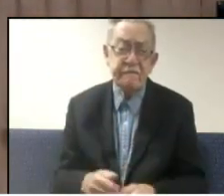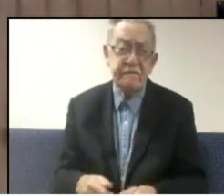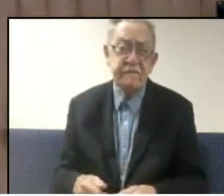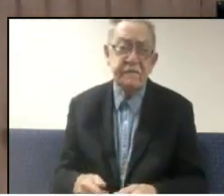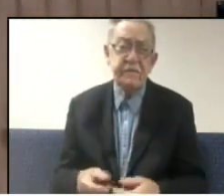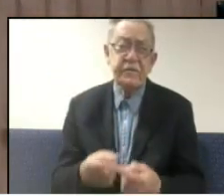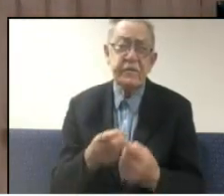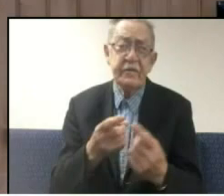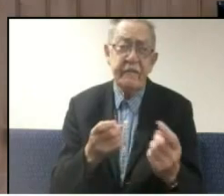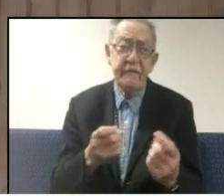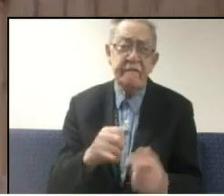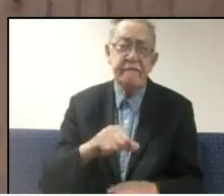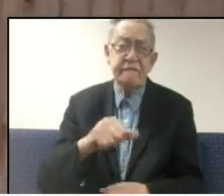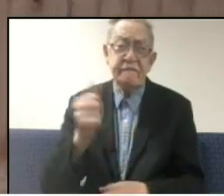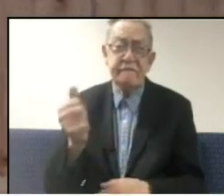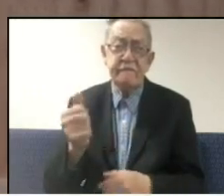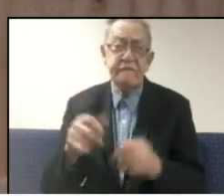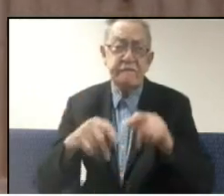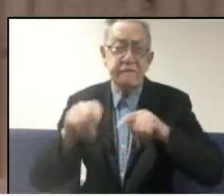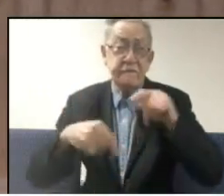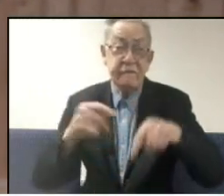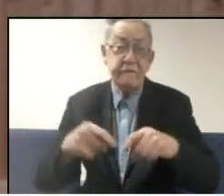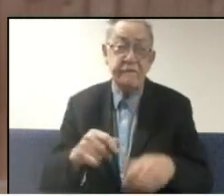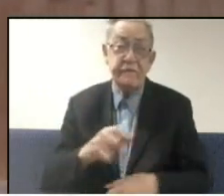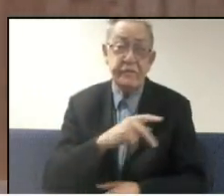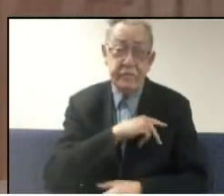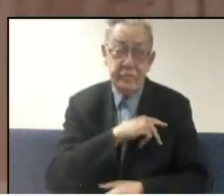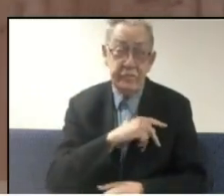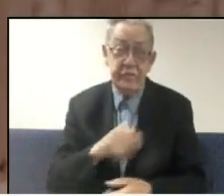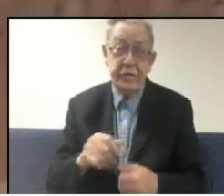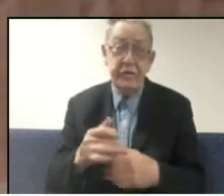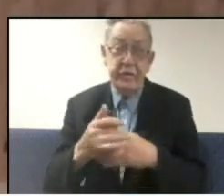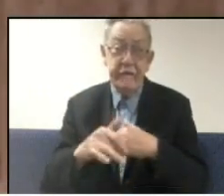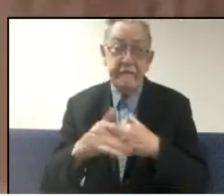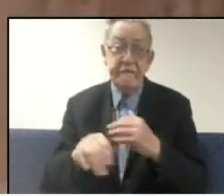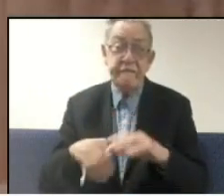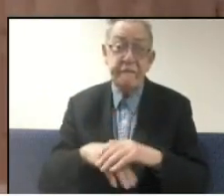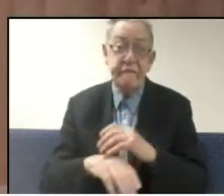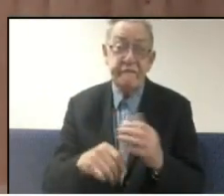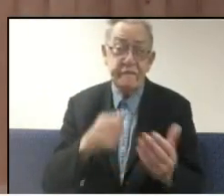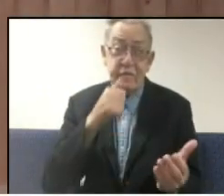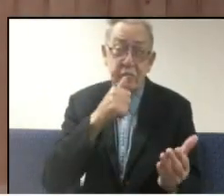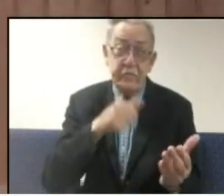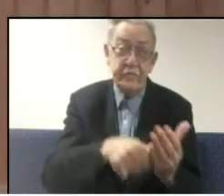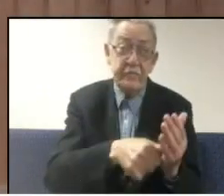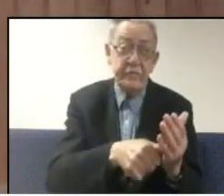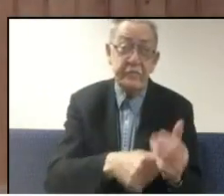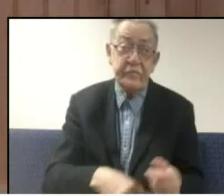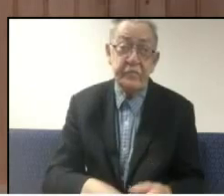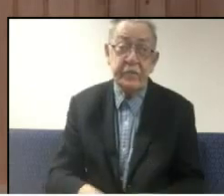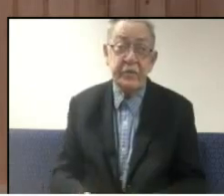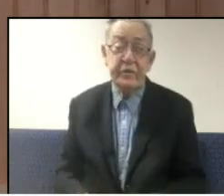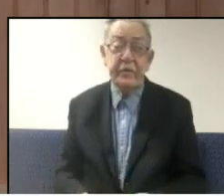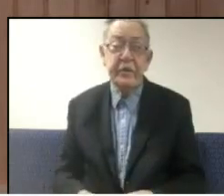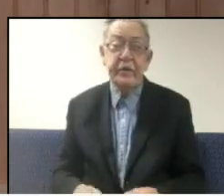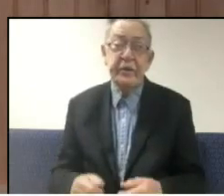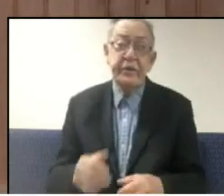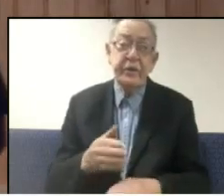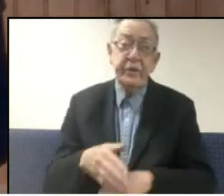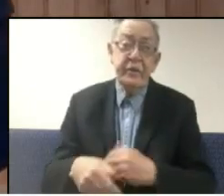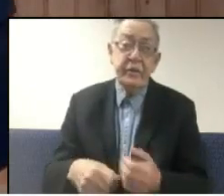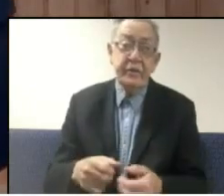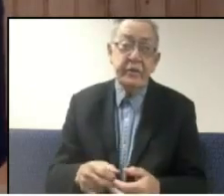from some other people. And so Paul, very early in the letter, after having scolded the Galatians that they have been